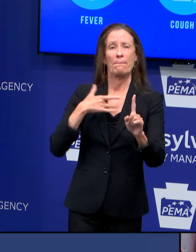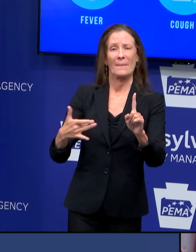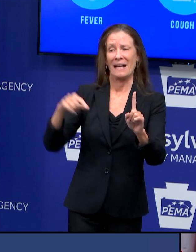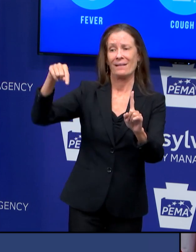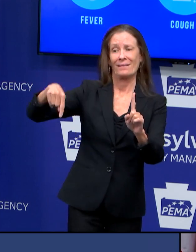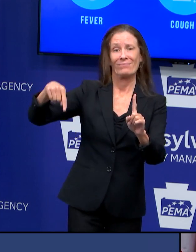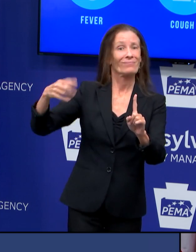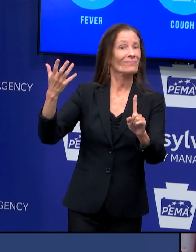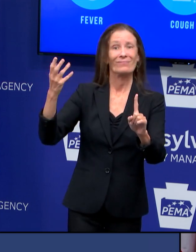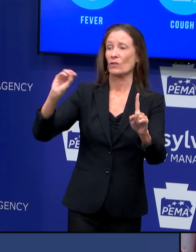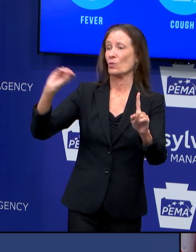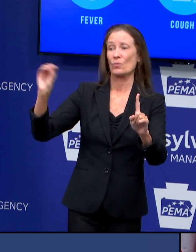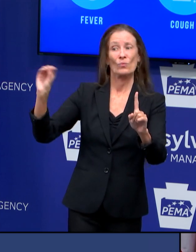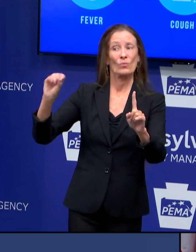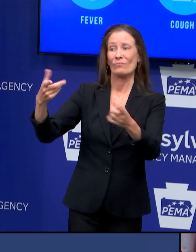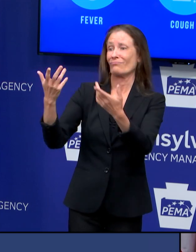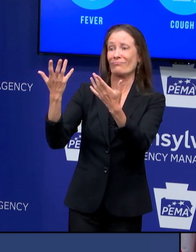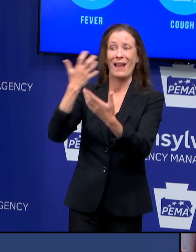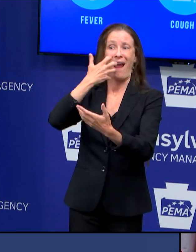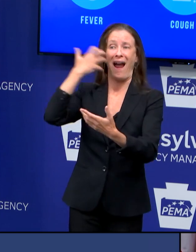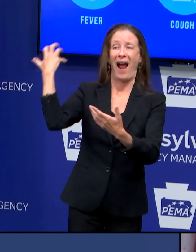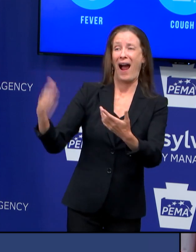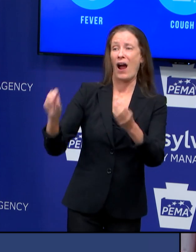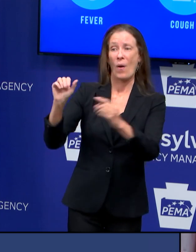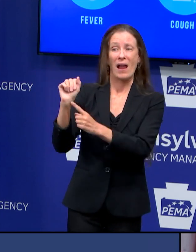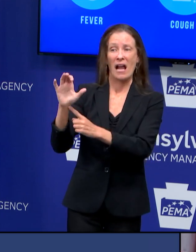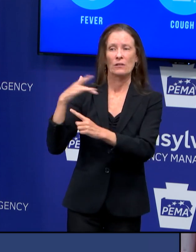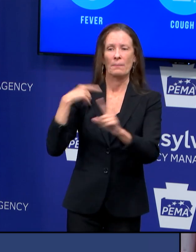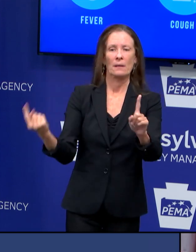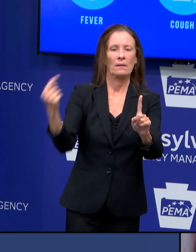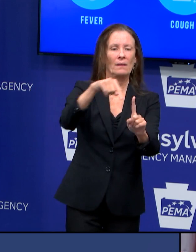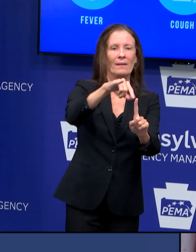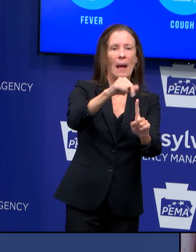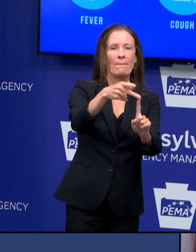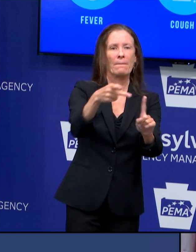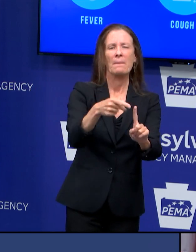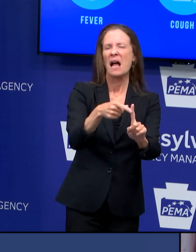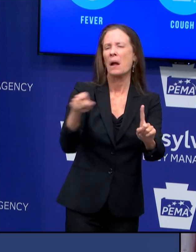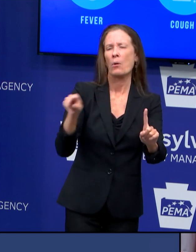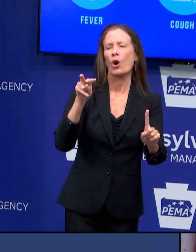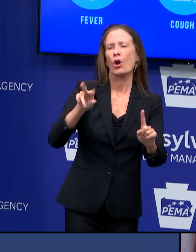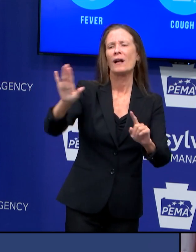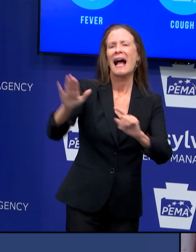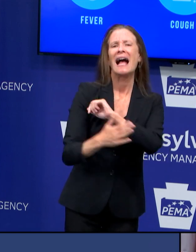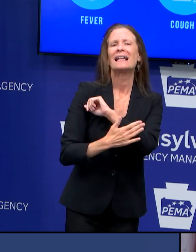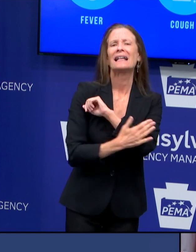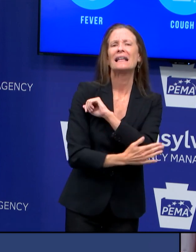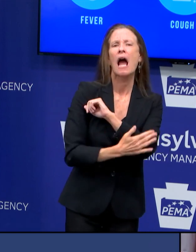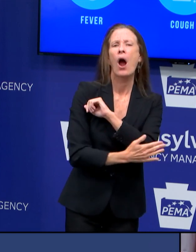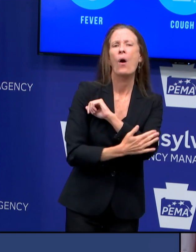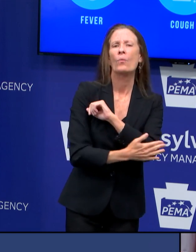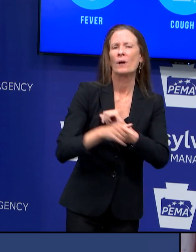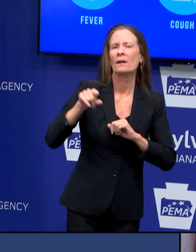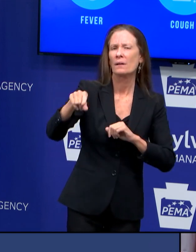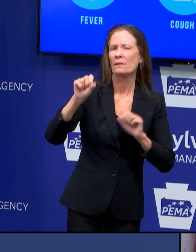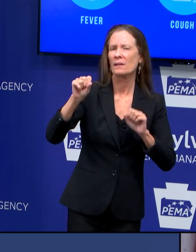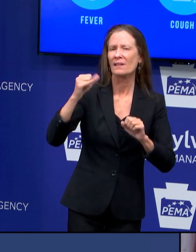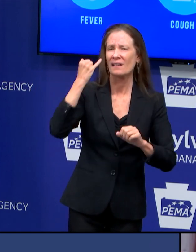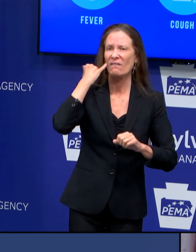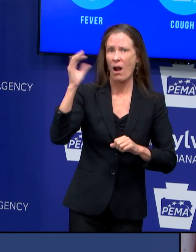they will typically, there's a threshold before they open them. It's usually a number of 90-degree days in a row. We